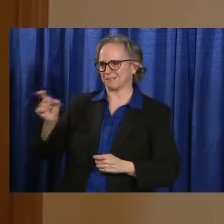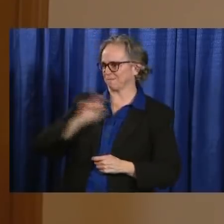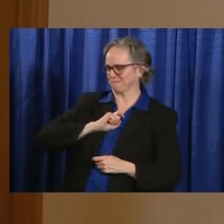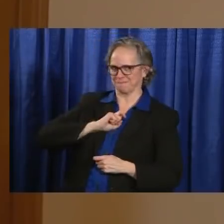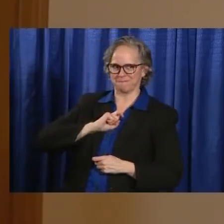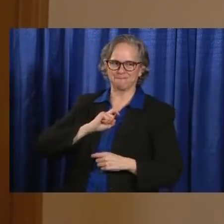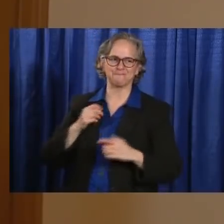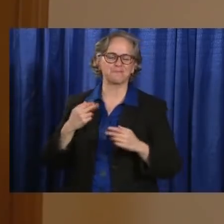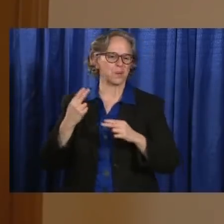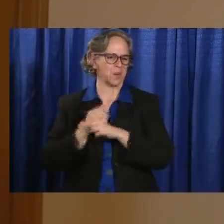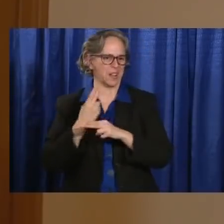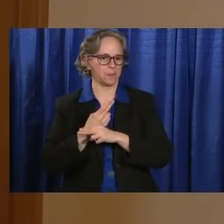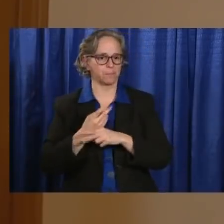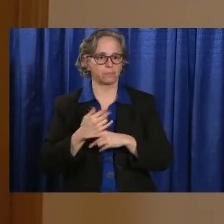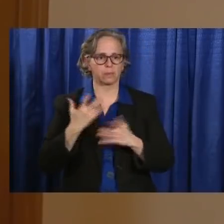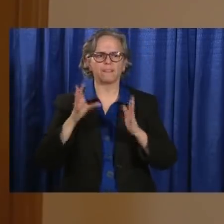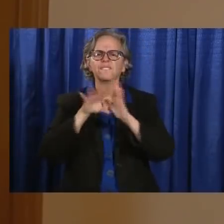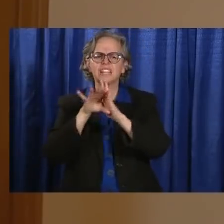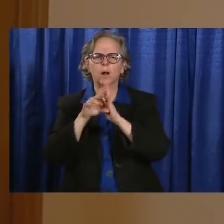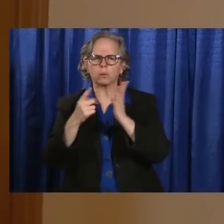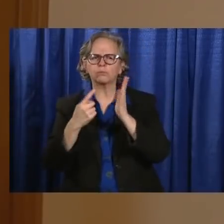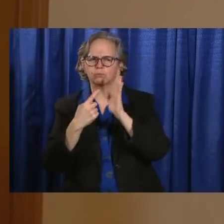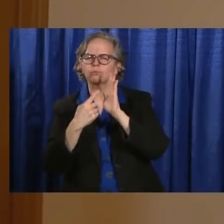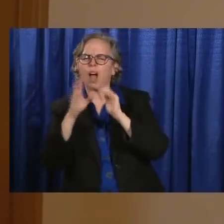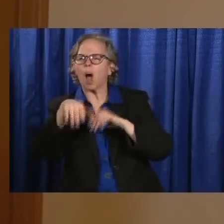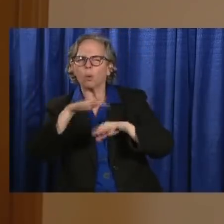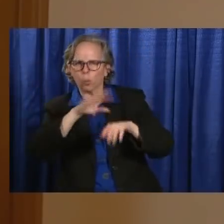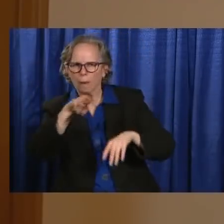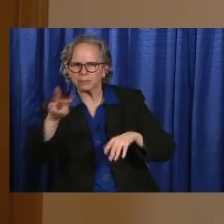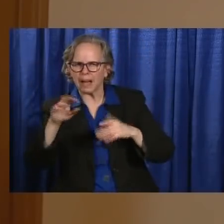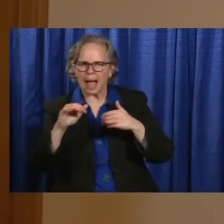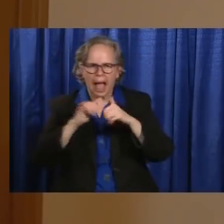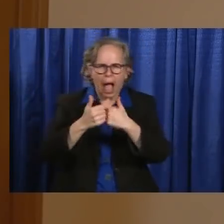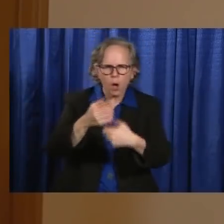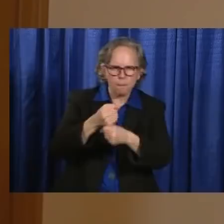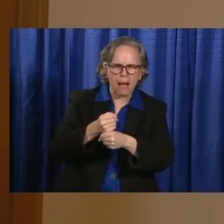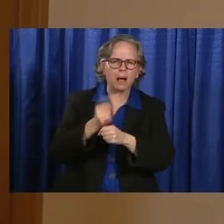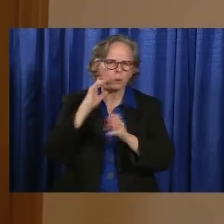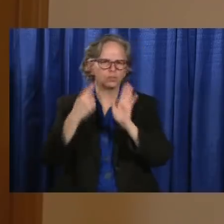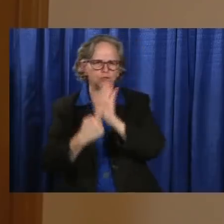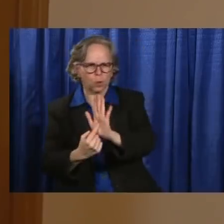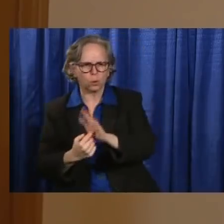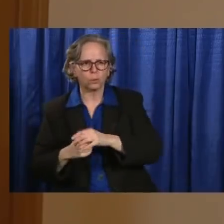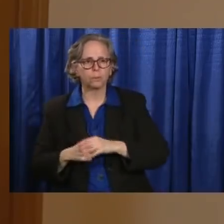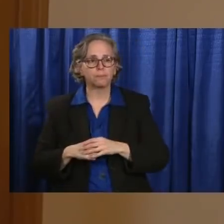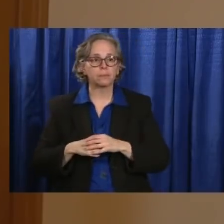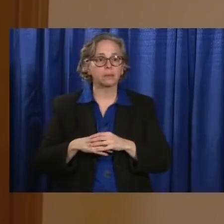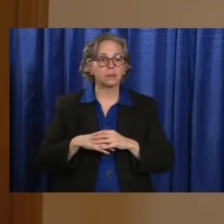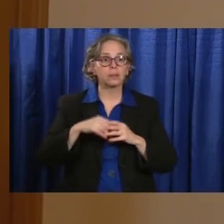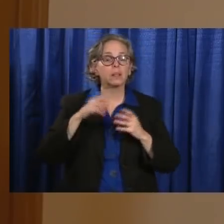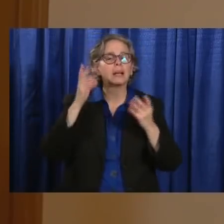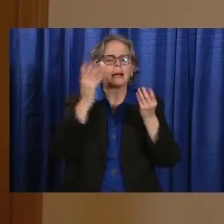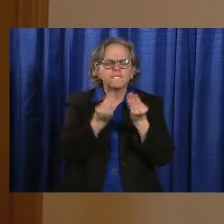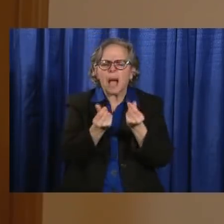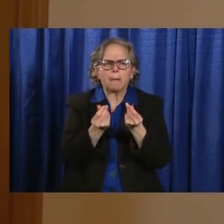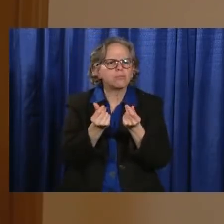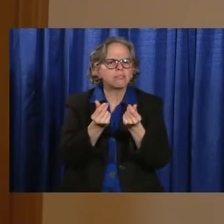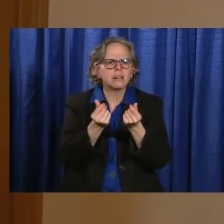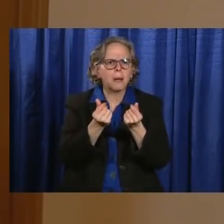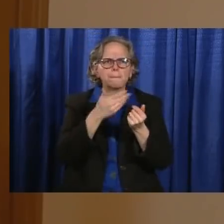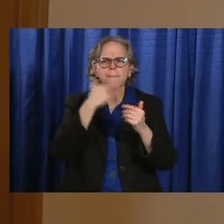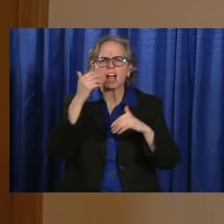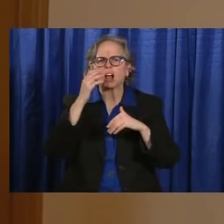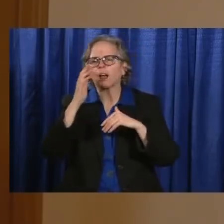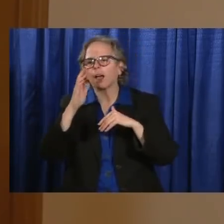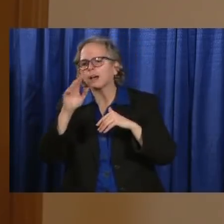have videos on how to make them. It's really important. Certain fabrics are better than others that are thicker. You don't want to be